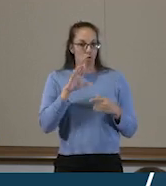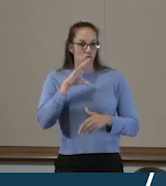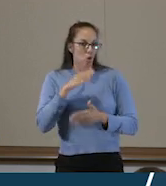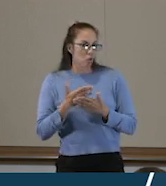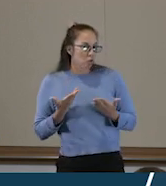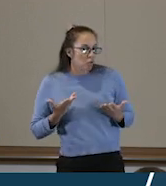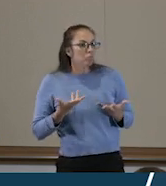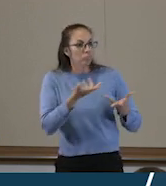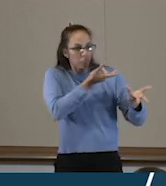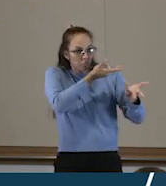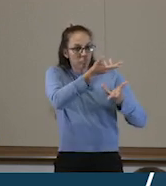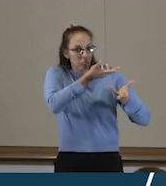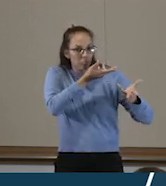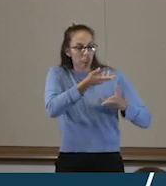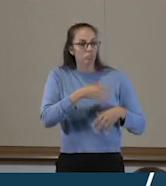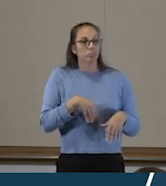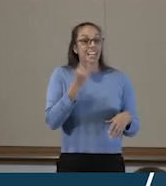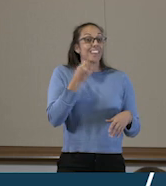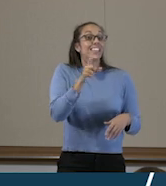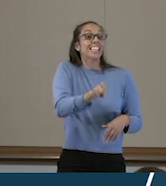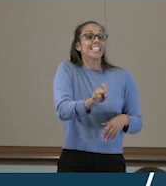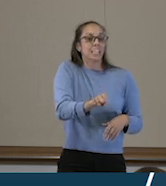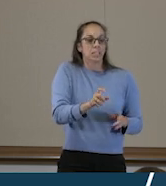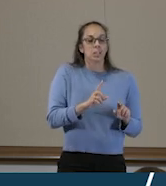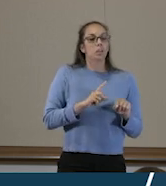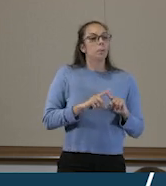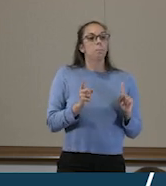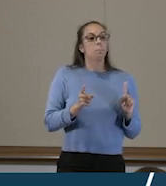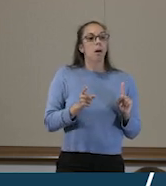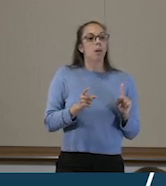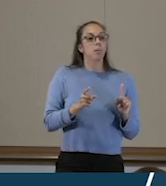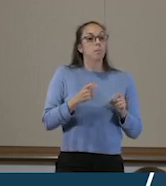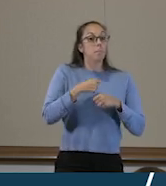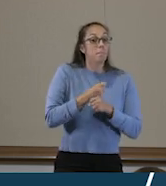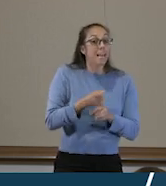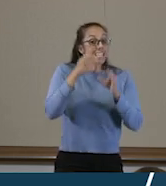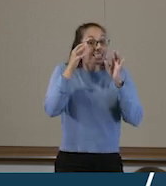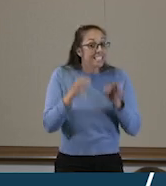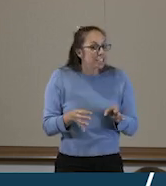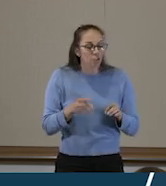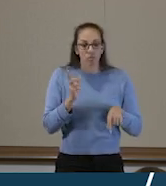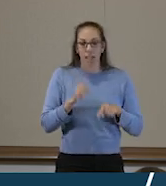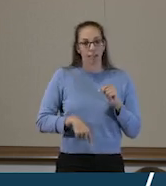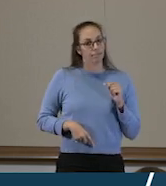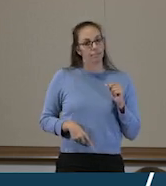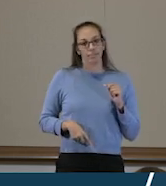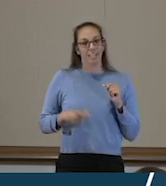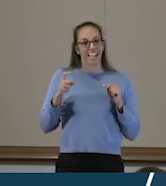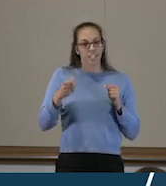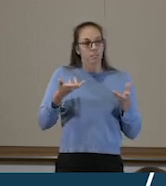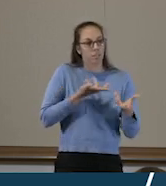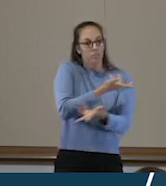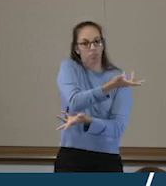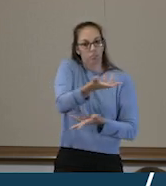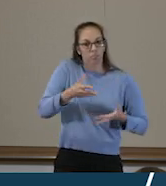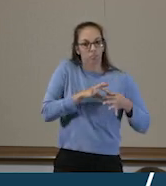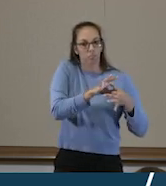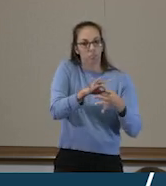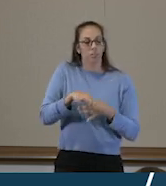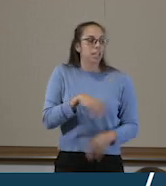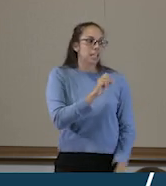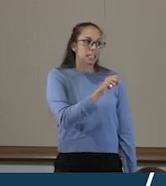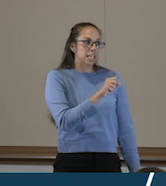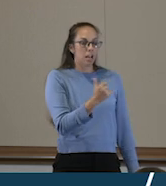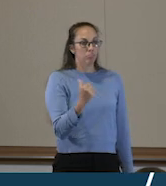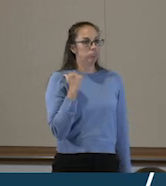if that's needed, but you can't make decisions for them. It has to be collaboratively. They won't even talk to me. I